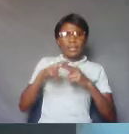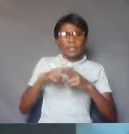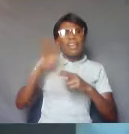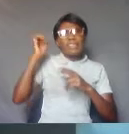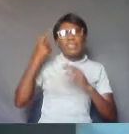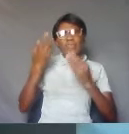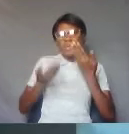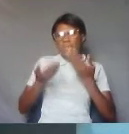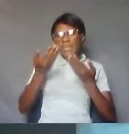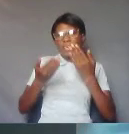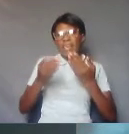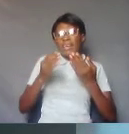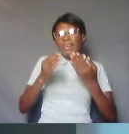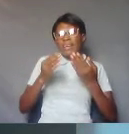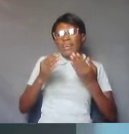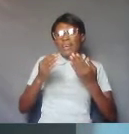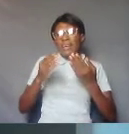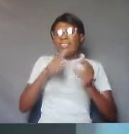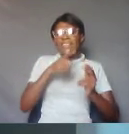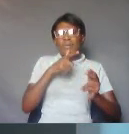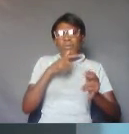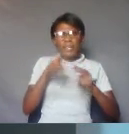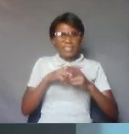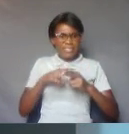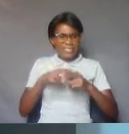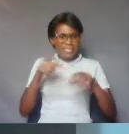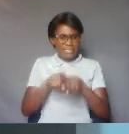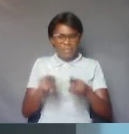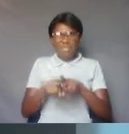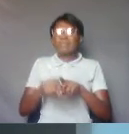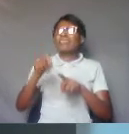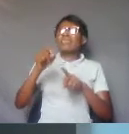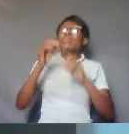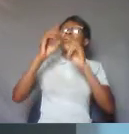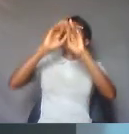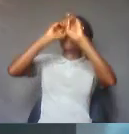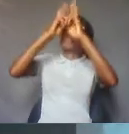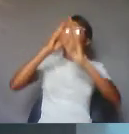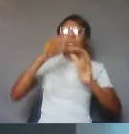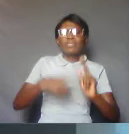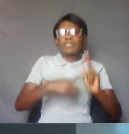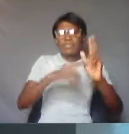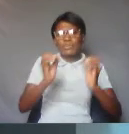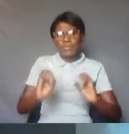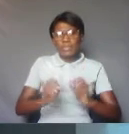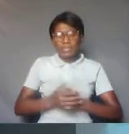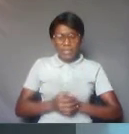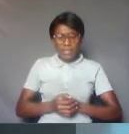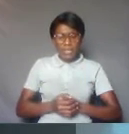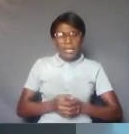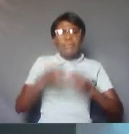natural objects. And we're going to see some of this tomorrow in our work together. And so she says that in many